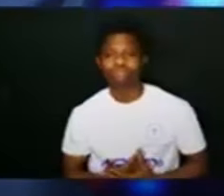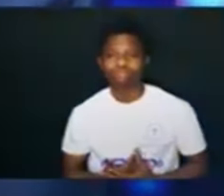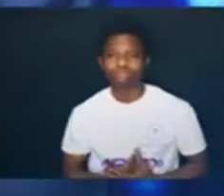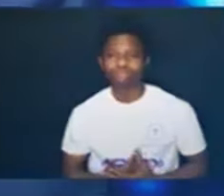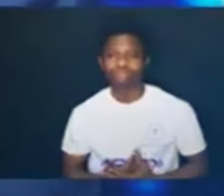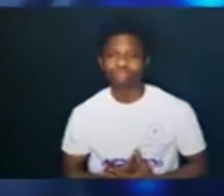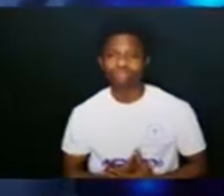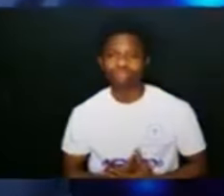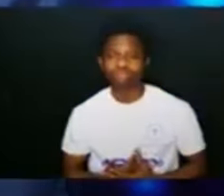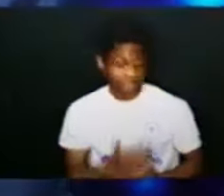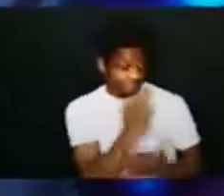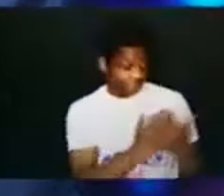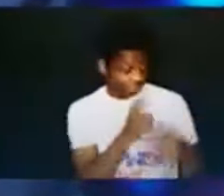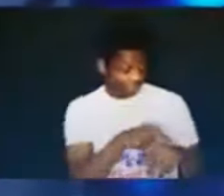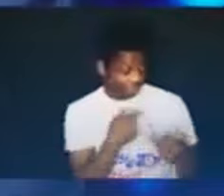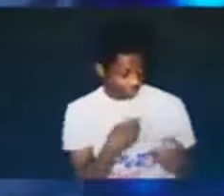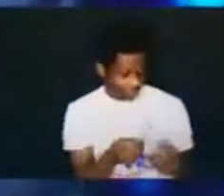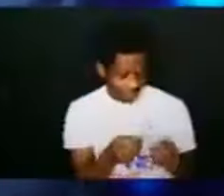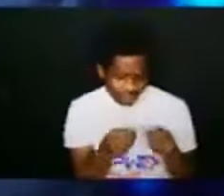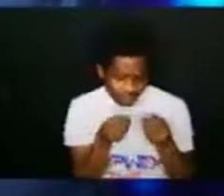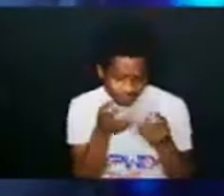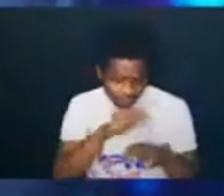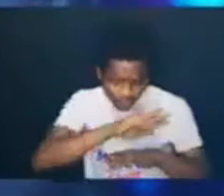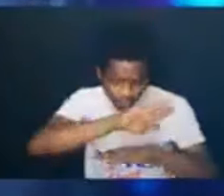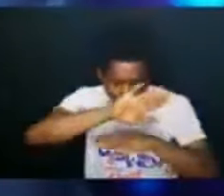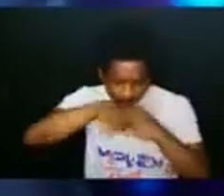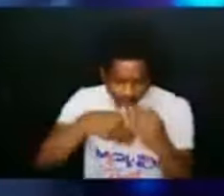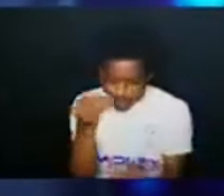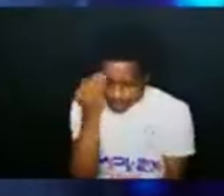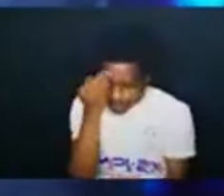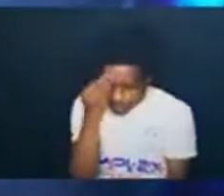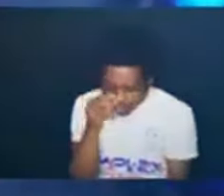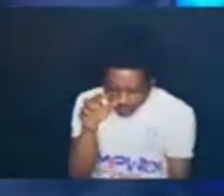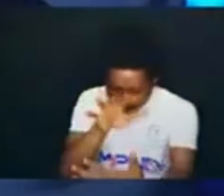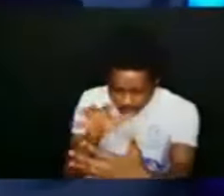Sometimes when you have the whole information, you say that, oh, I made a mistake.